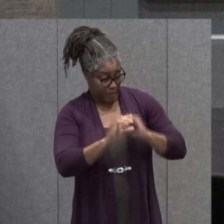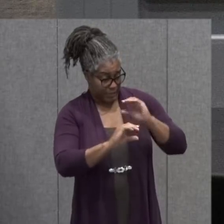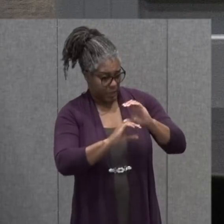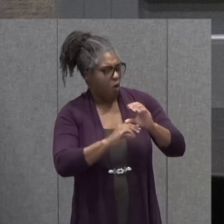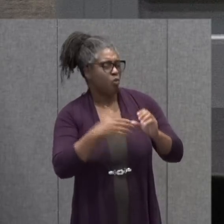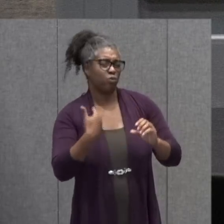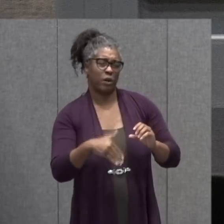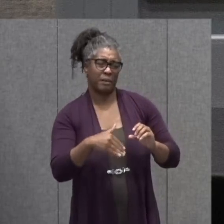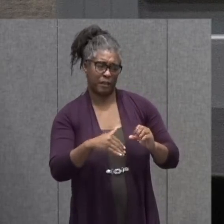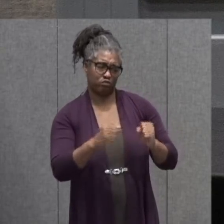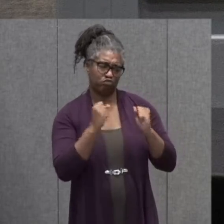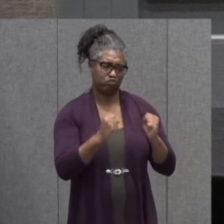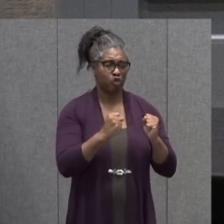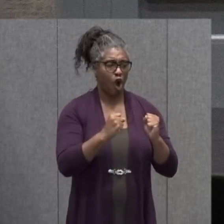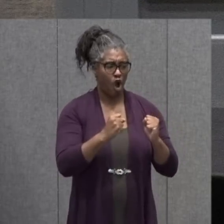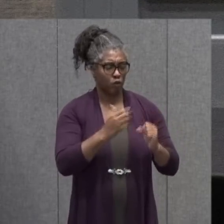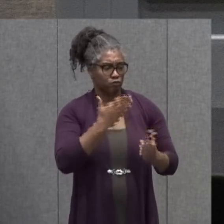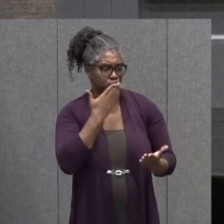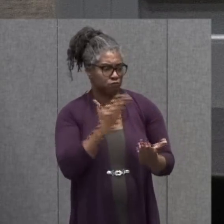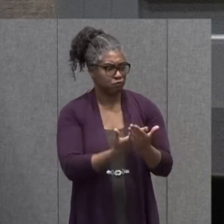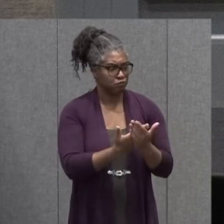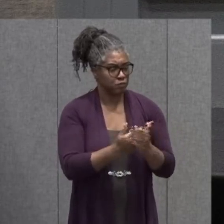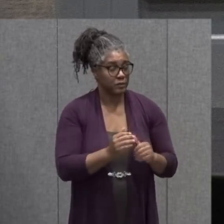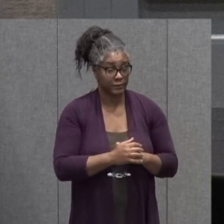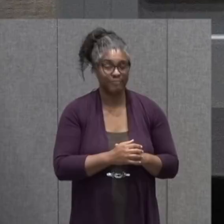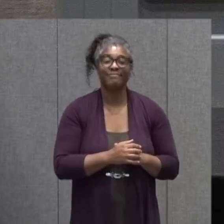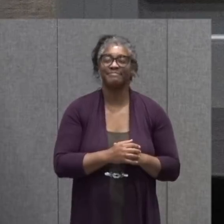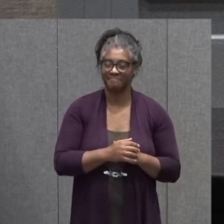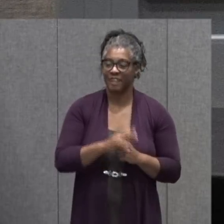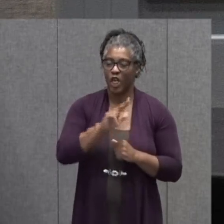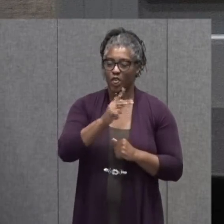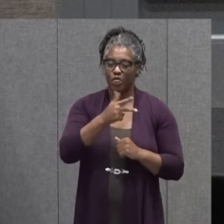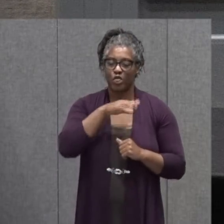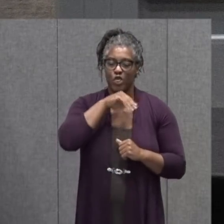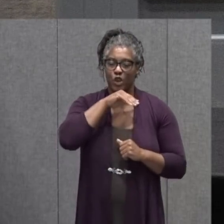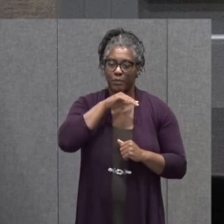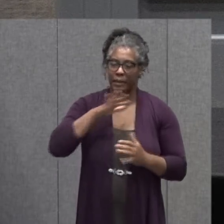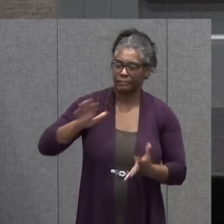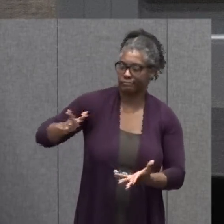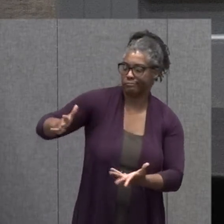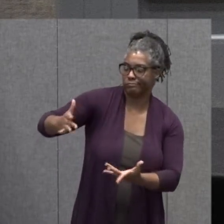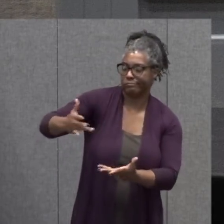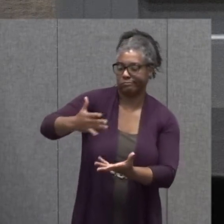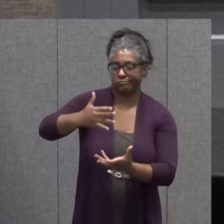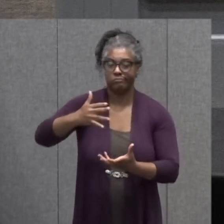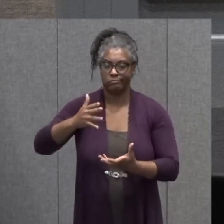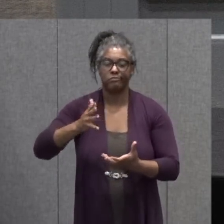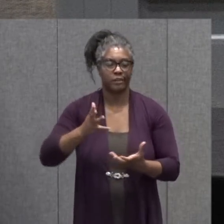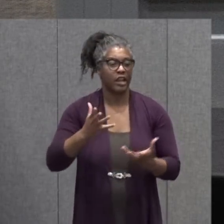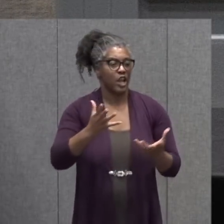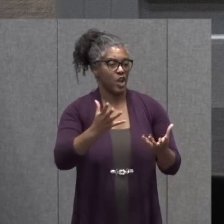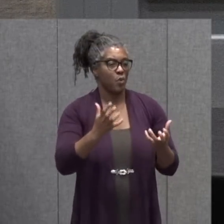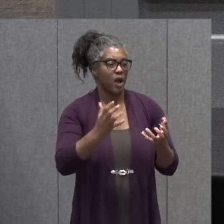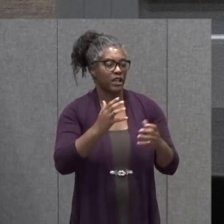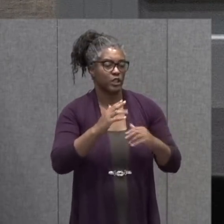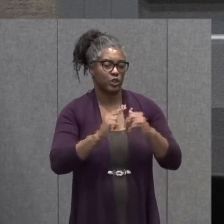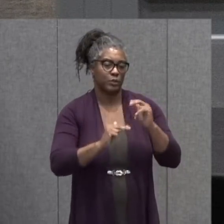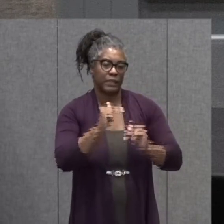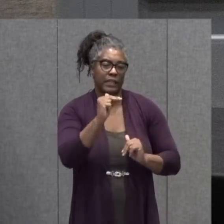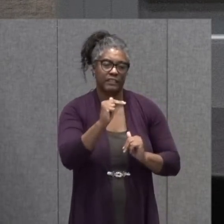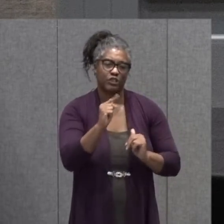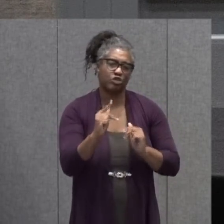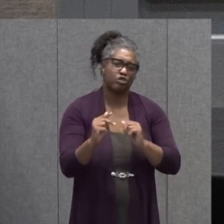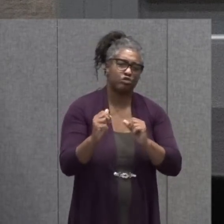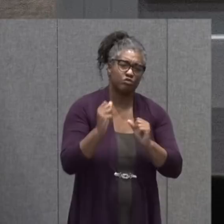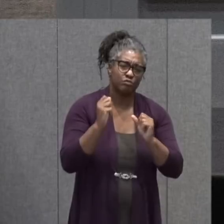took the builder's advice. He would build the strongest house in the land. Finally, after a hard